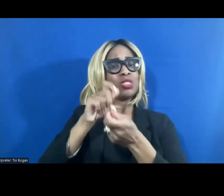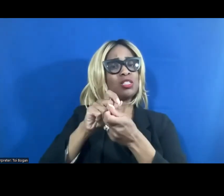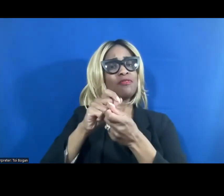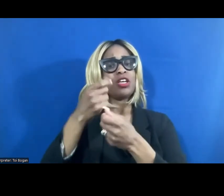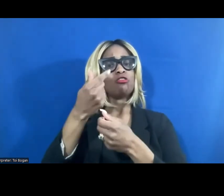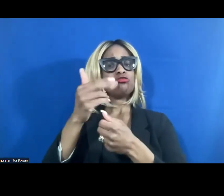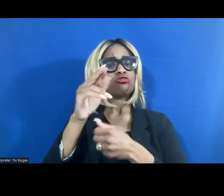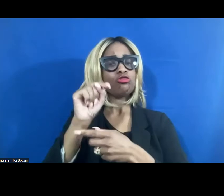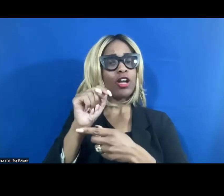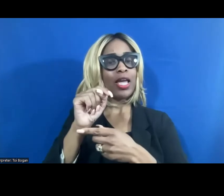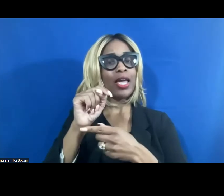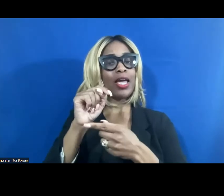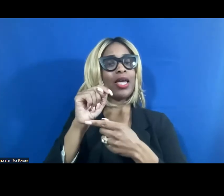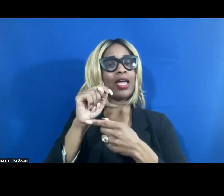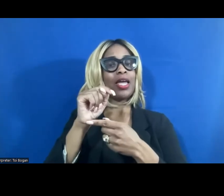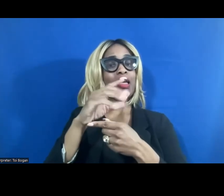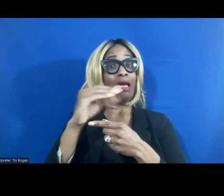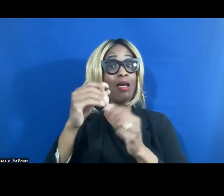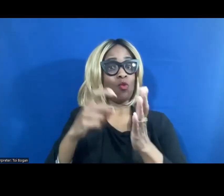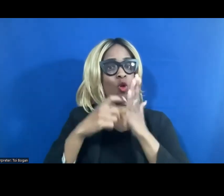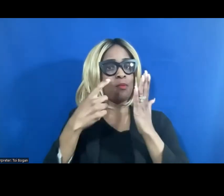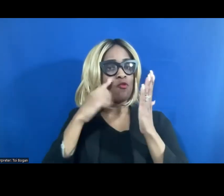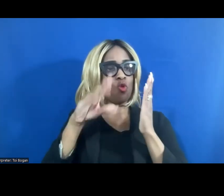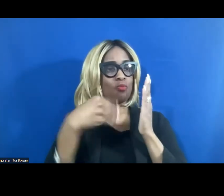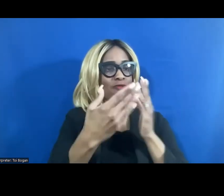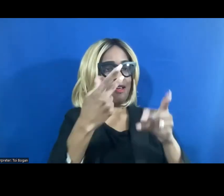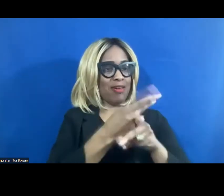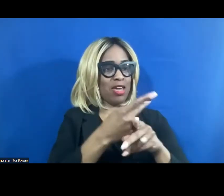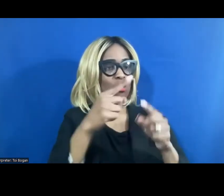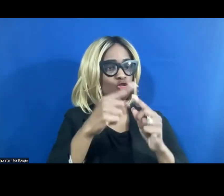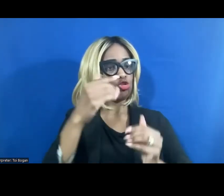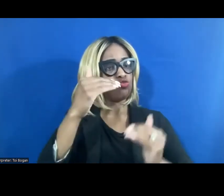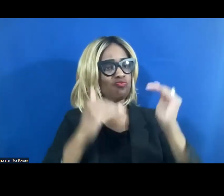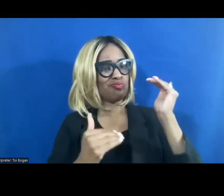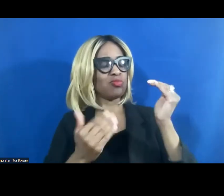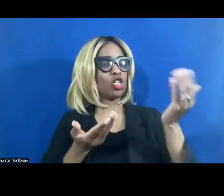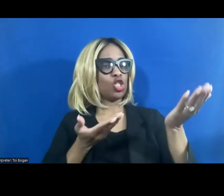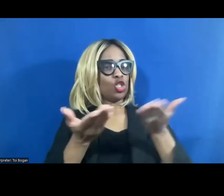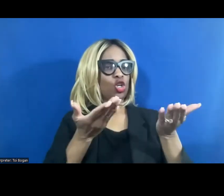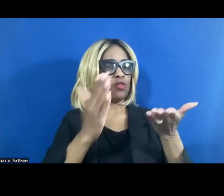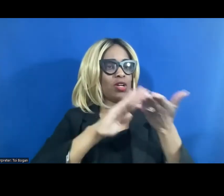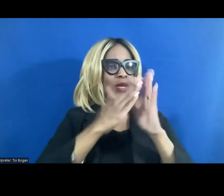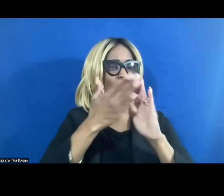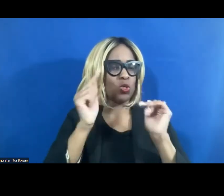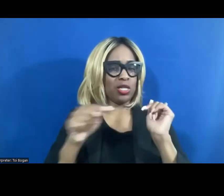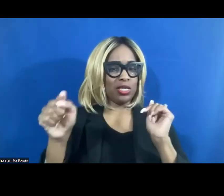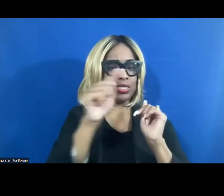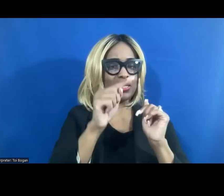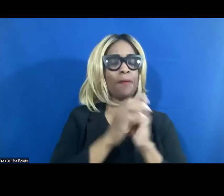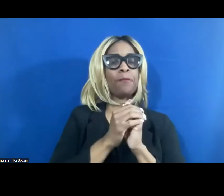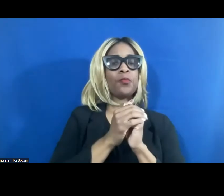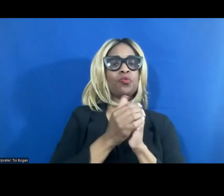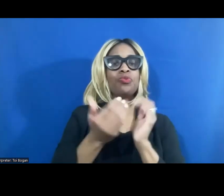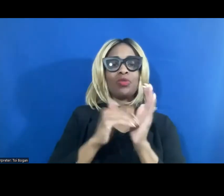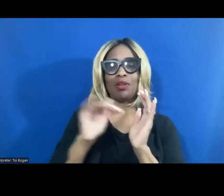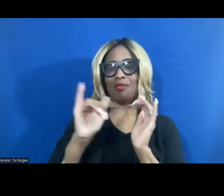making and requirements for providing care to underserved communities. And again, like